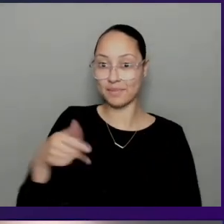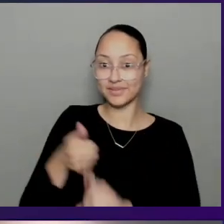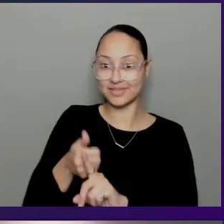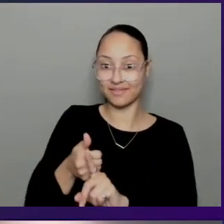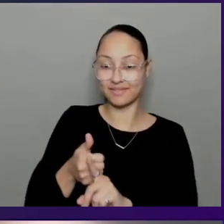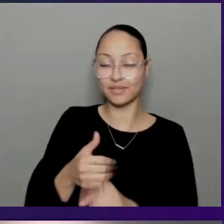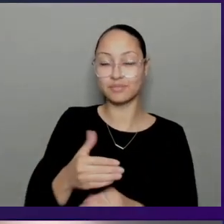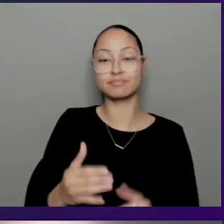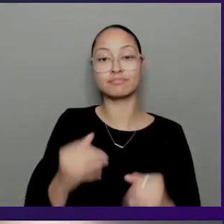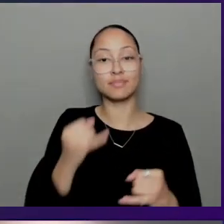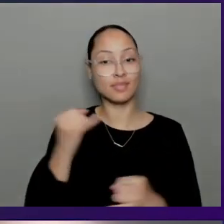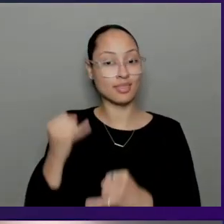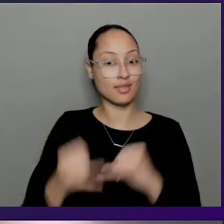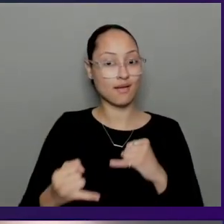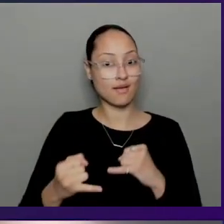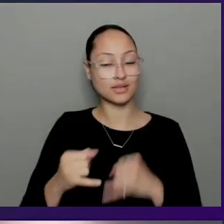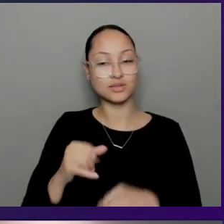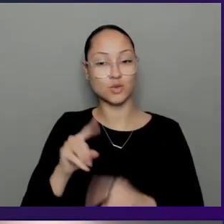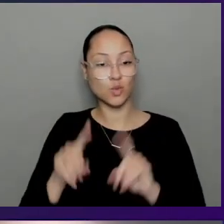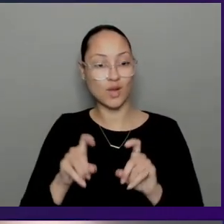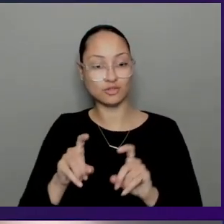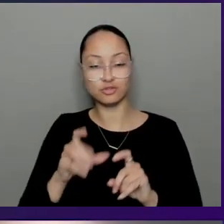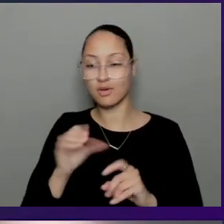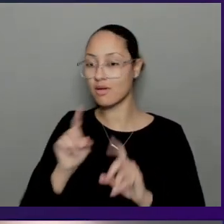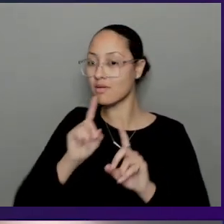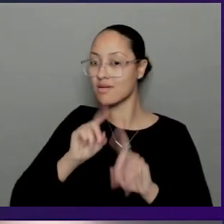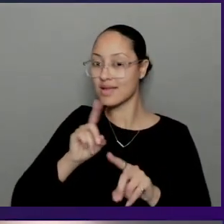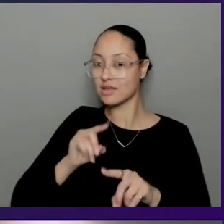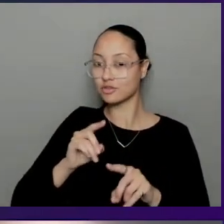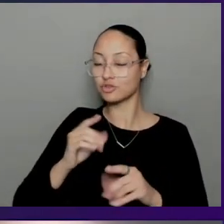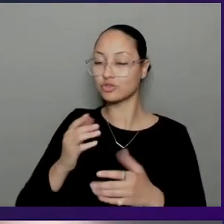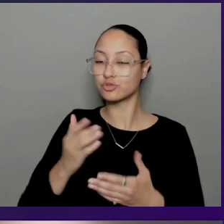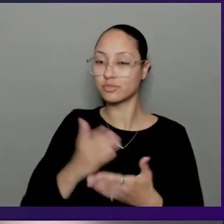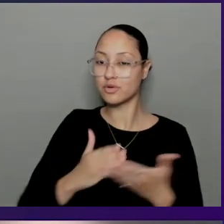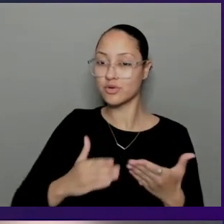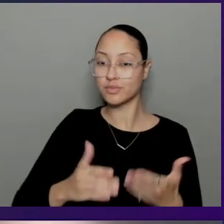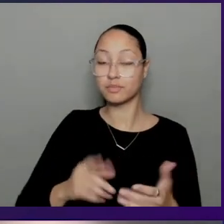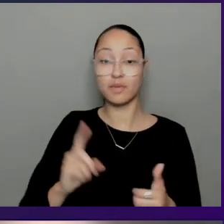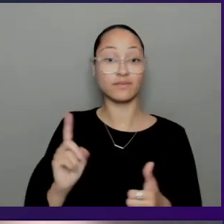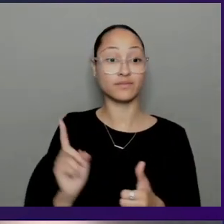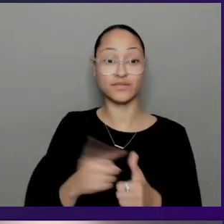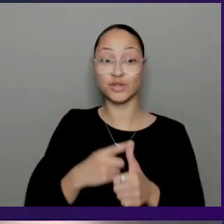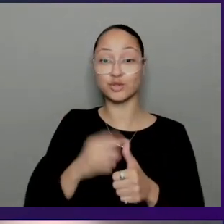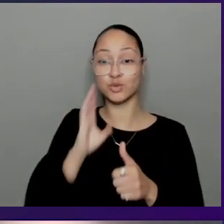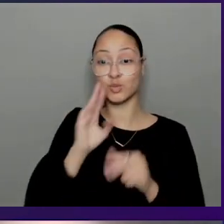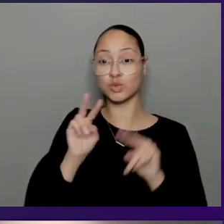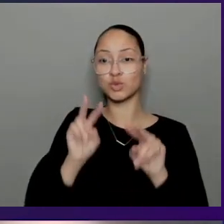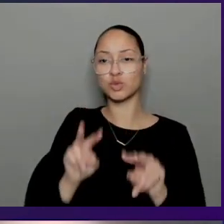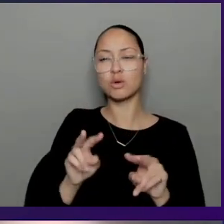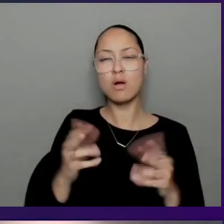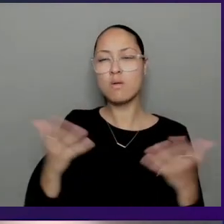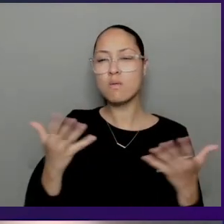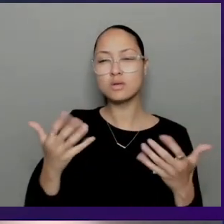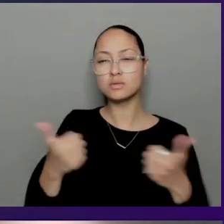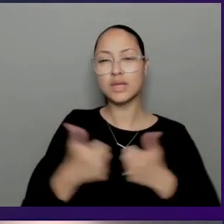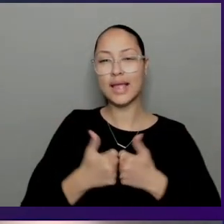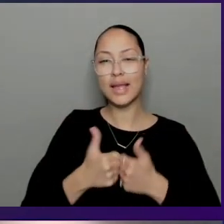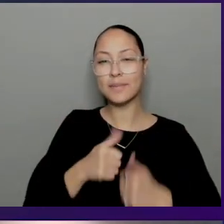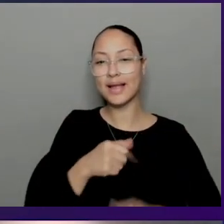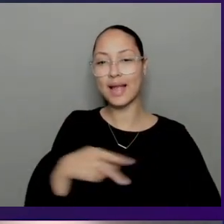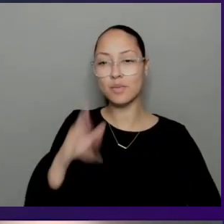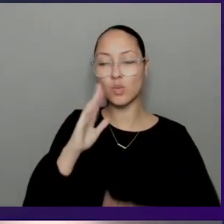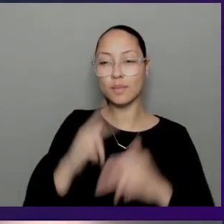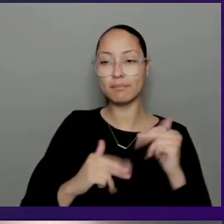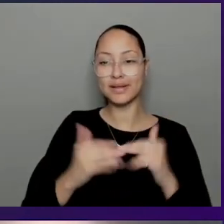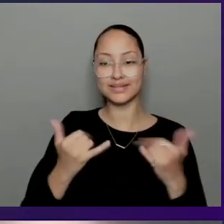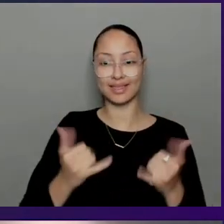end, we'll have a Q&A session. But first of all, let's take a look at what is the gaming app that we'll build in this